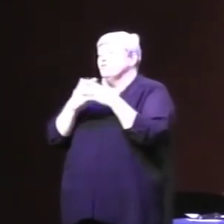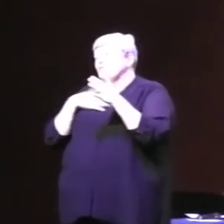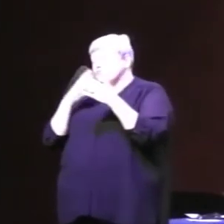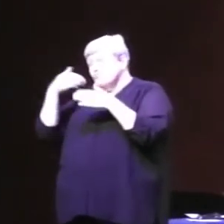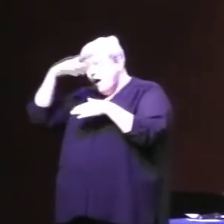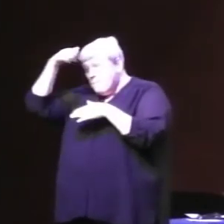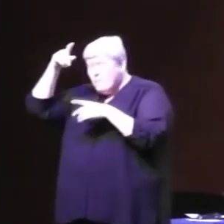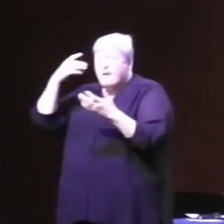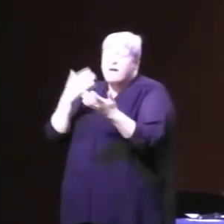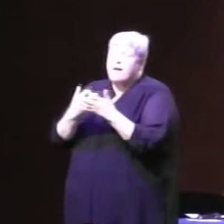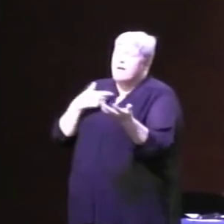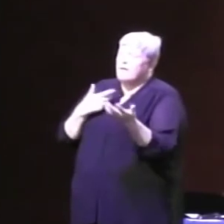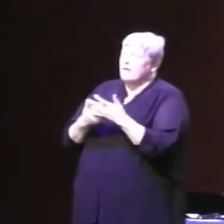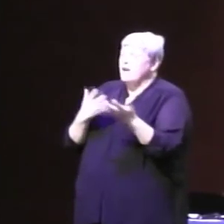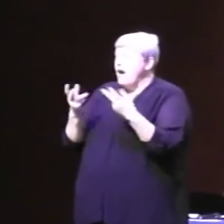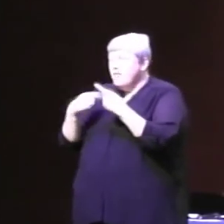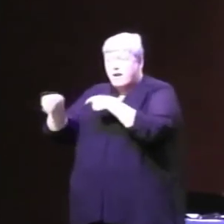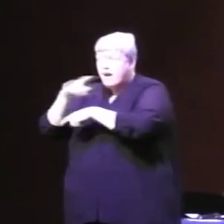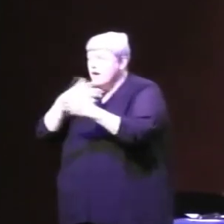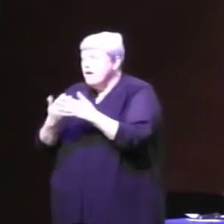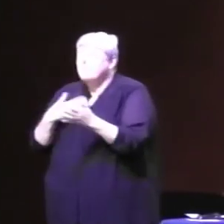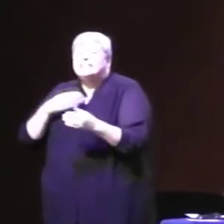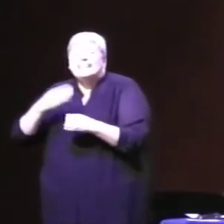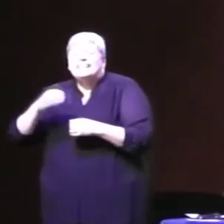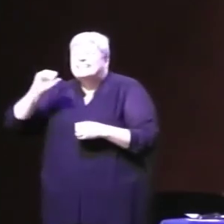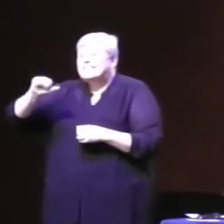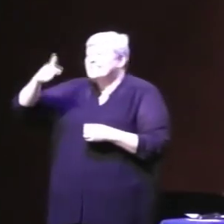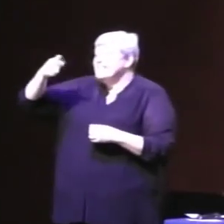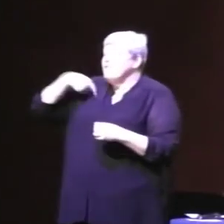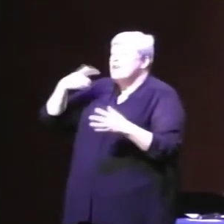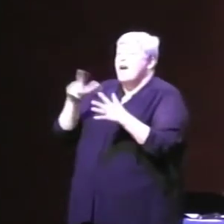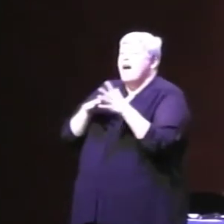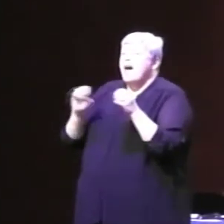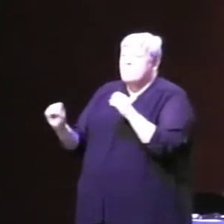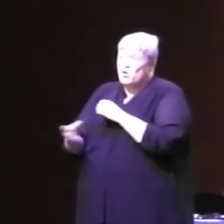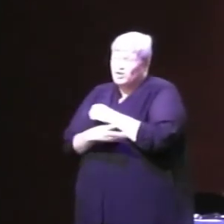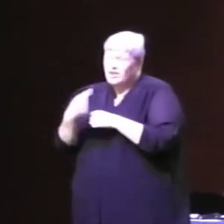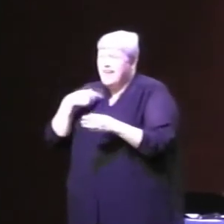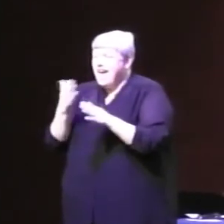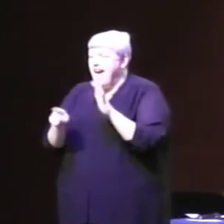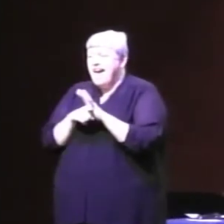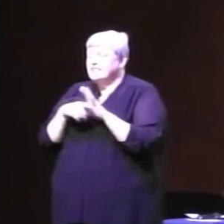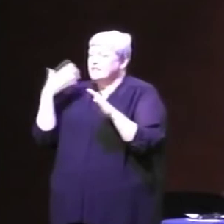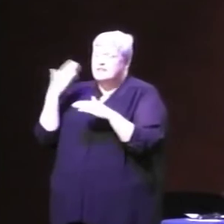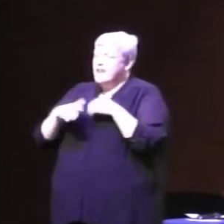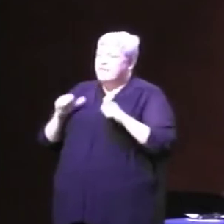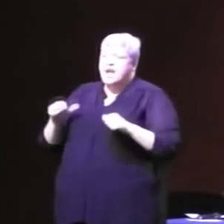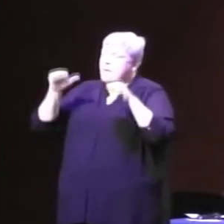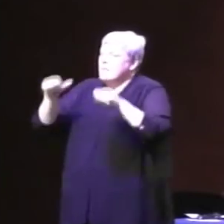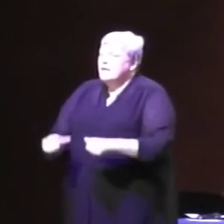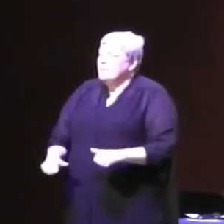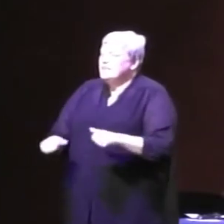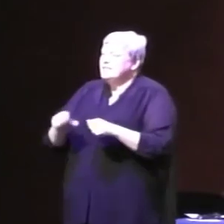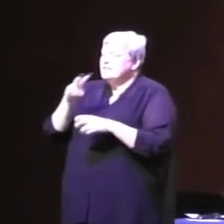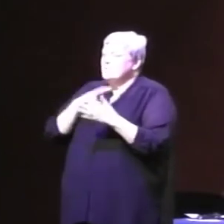Life or Abort 67. And the fact that the 1967 Abortion Act was never implemented in Northern Ireland means that the UK